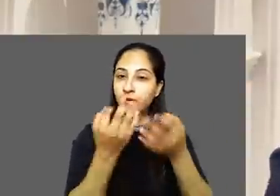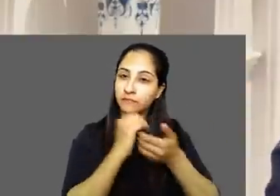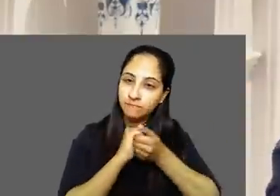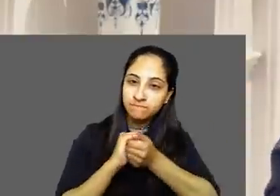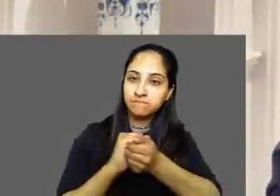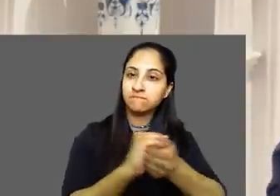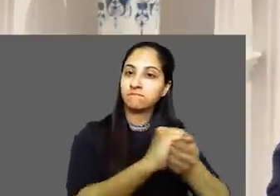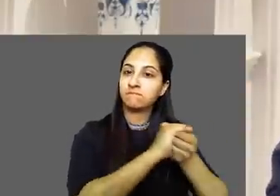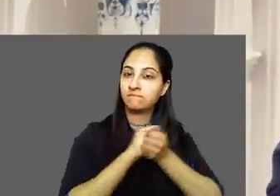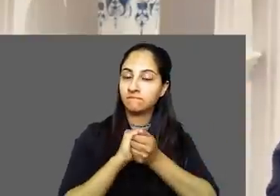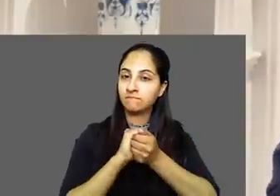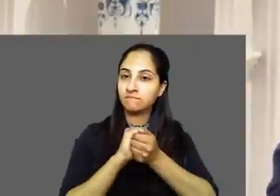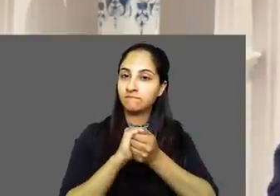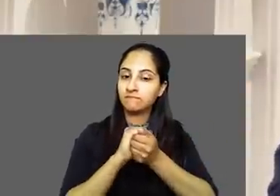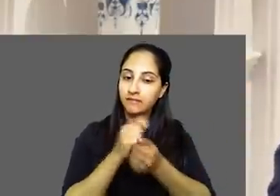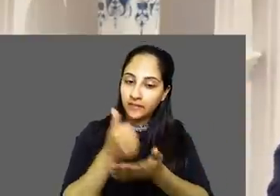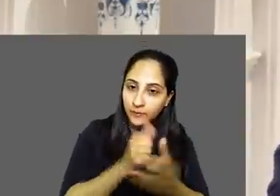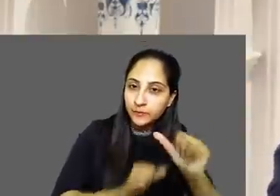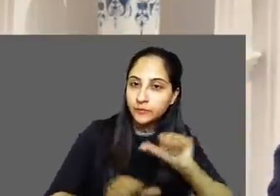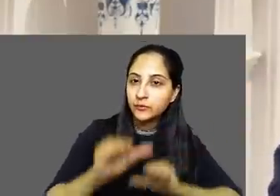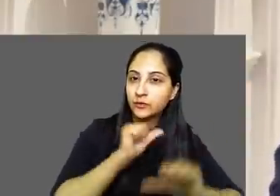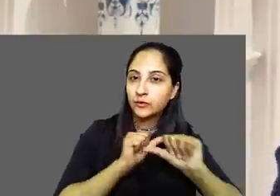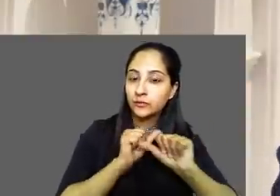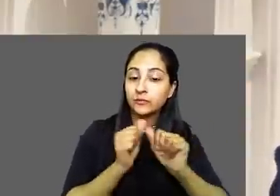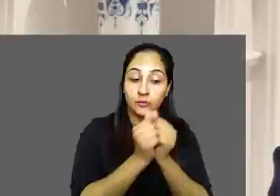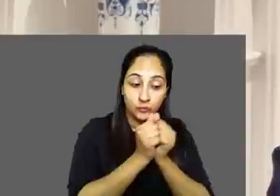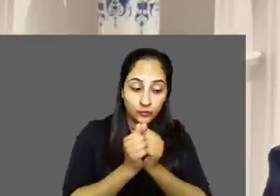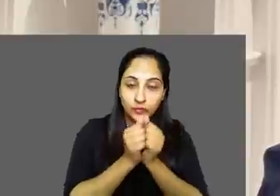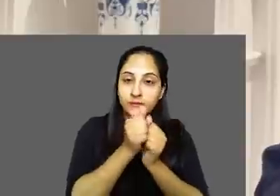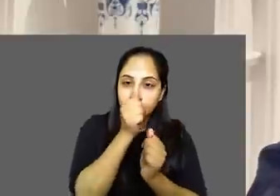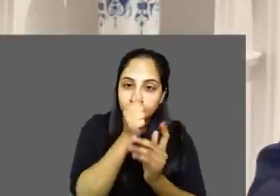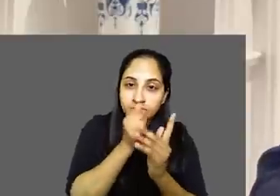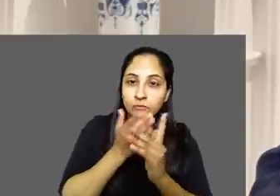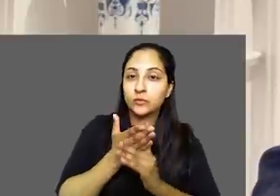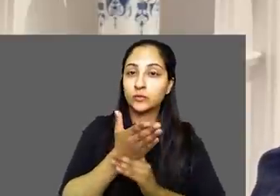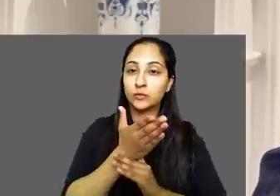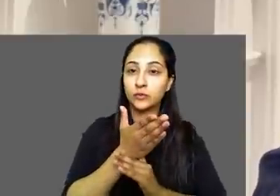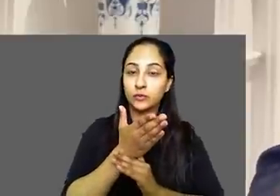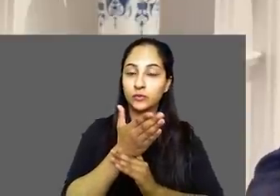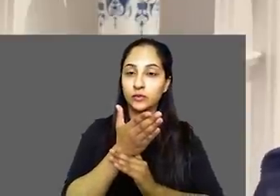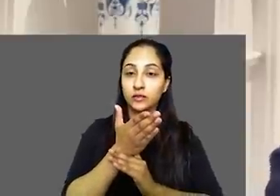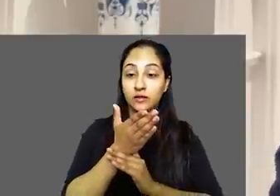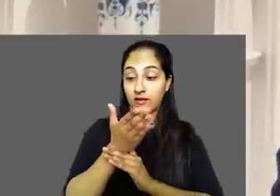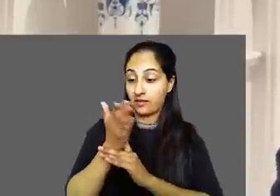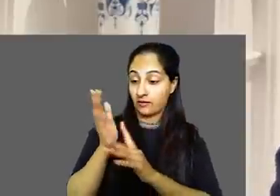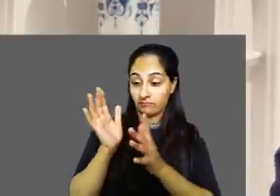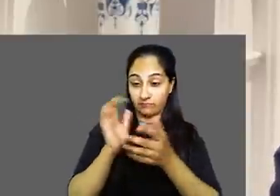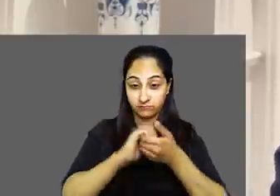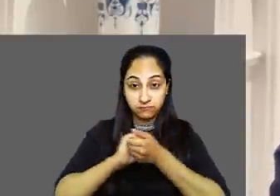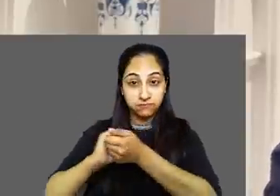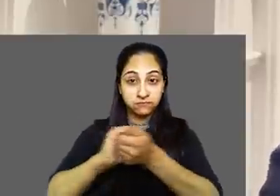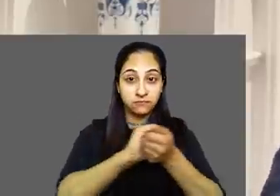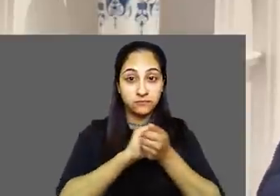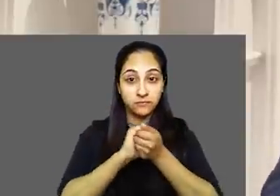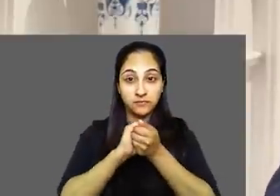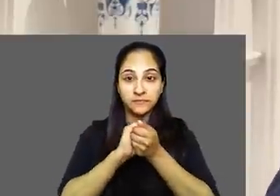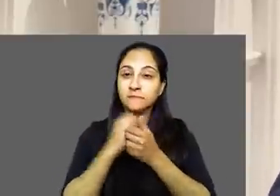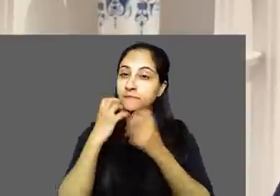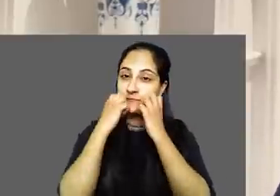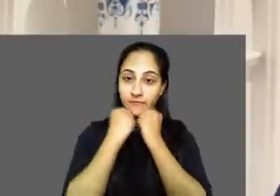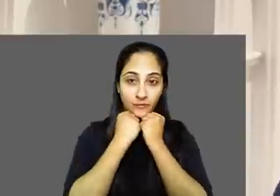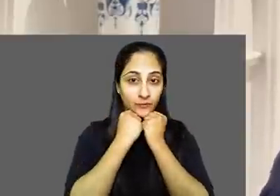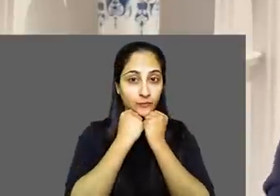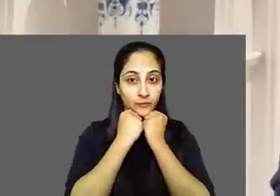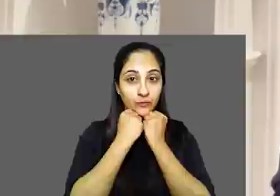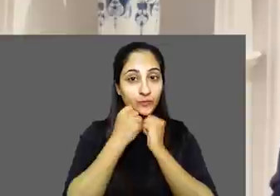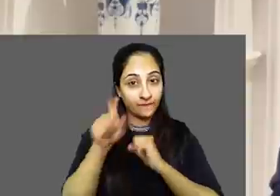strength to face adversity, and it's so important to nurture that unity at all times. I think this is kind